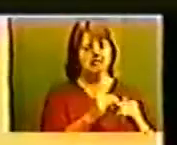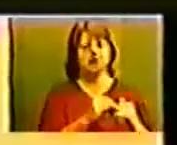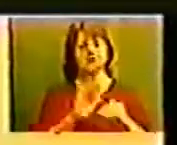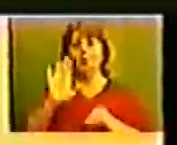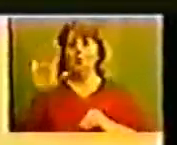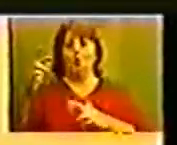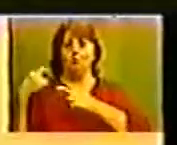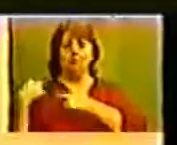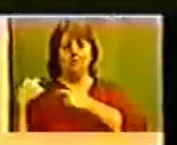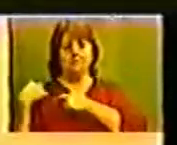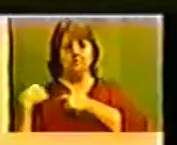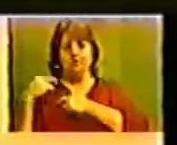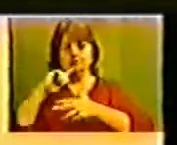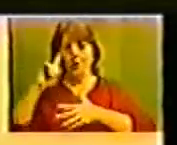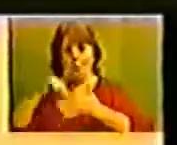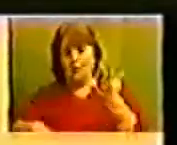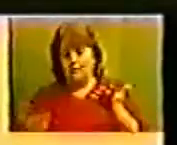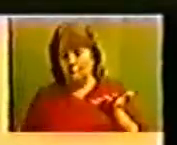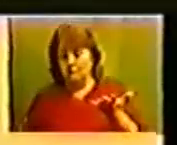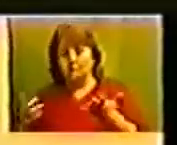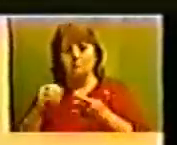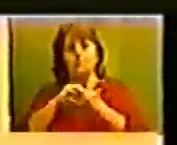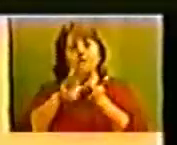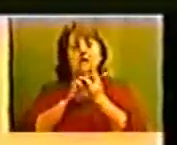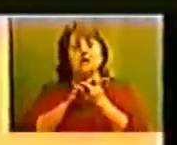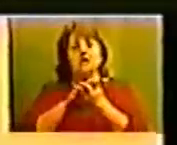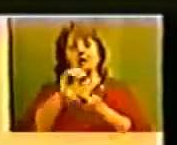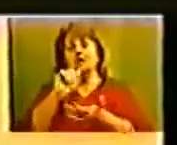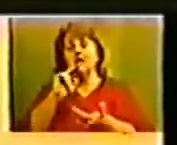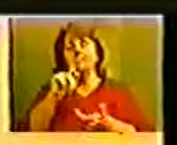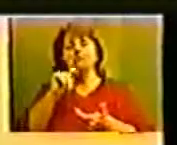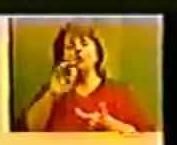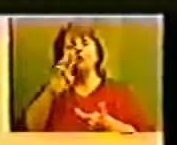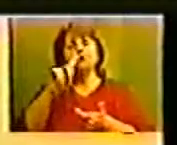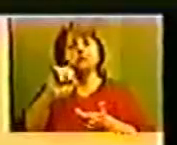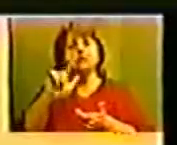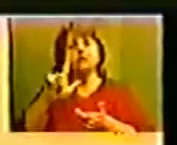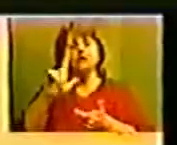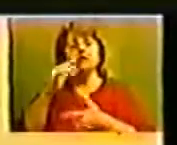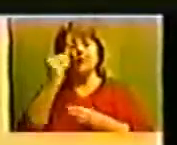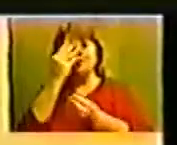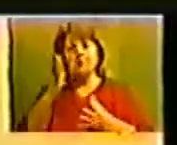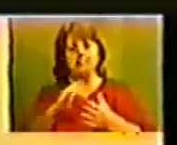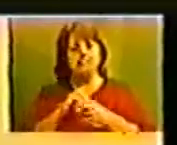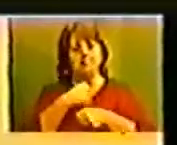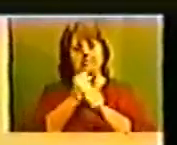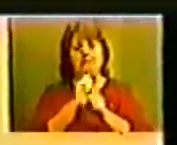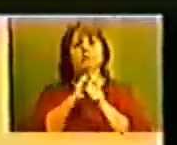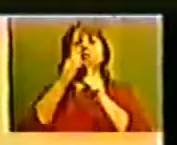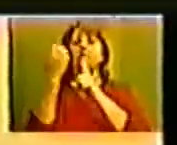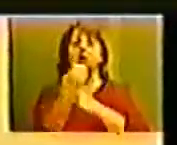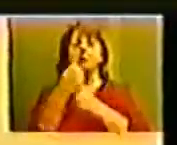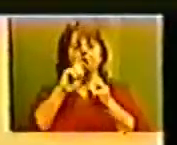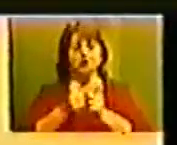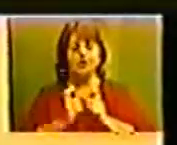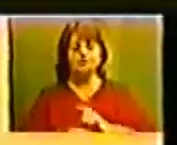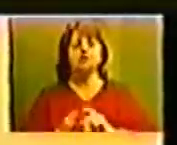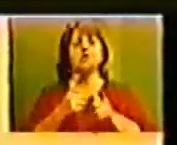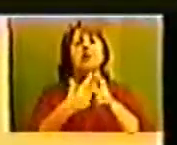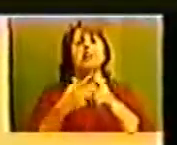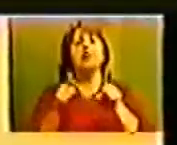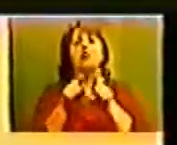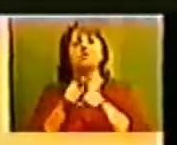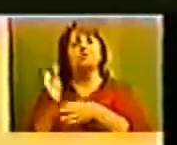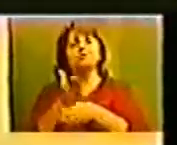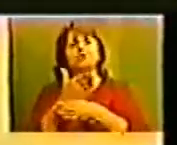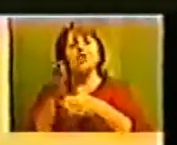Your responsibilities are to write down anecdotal information, make environmental changes, and